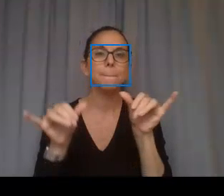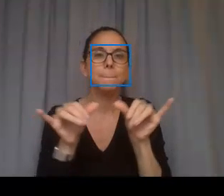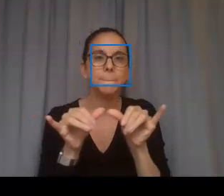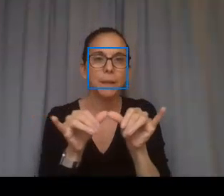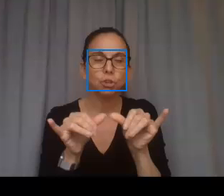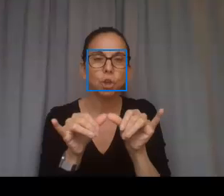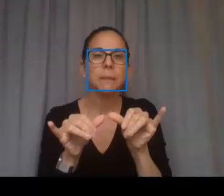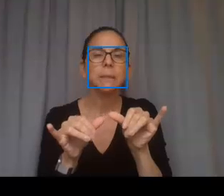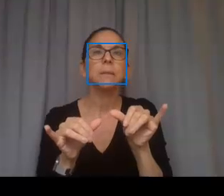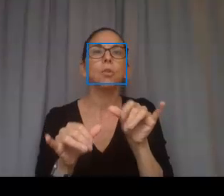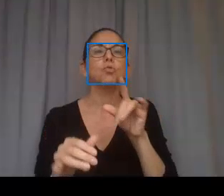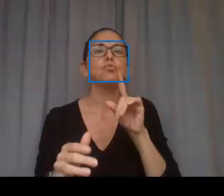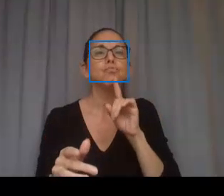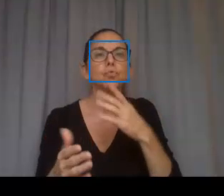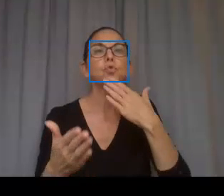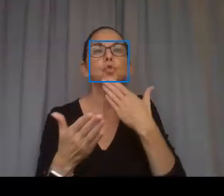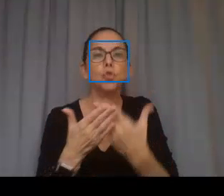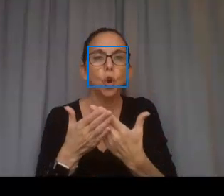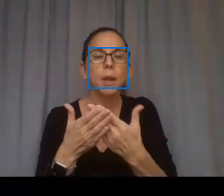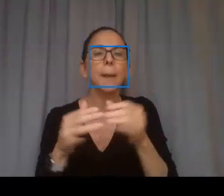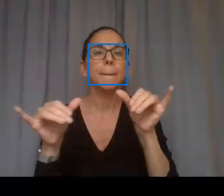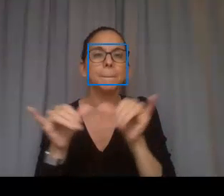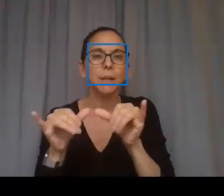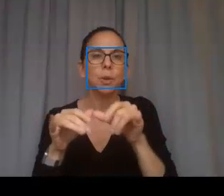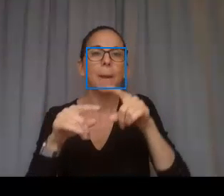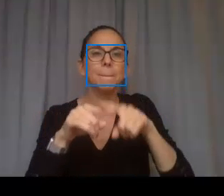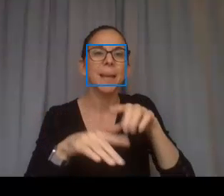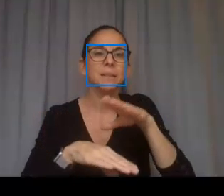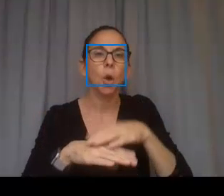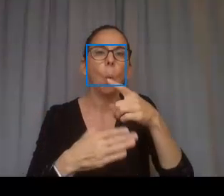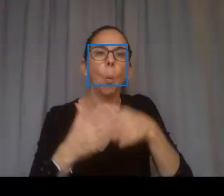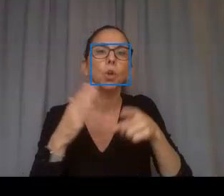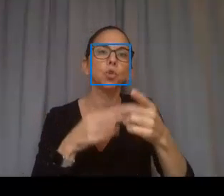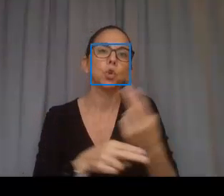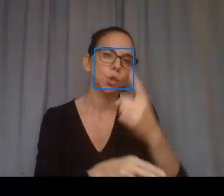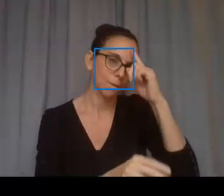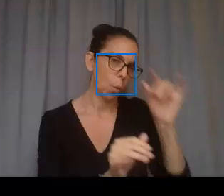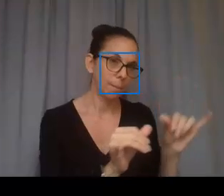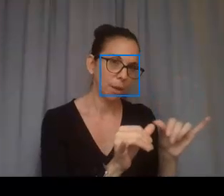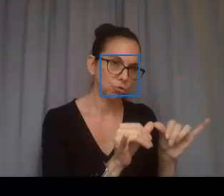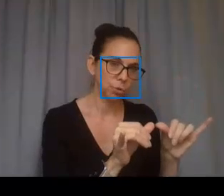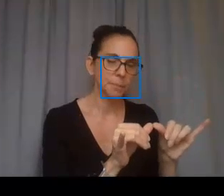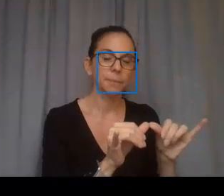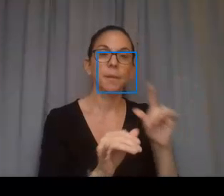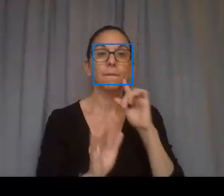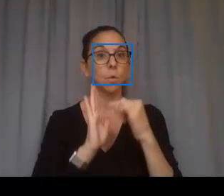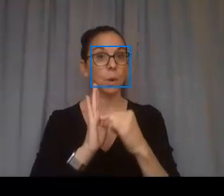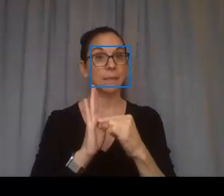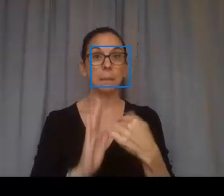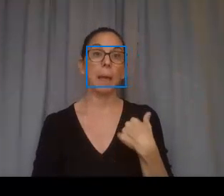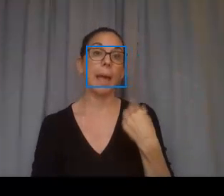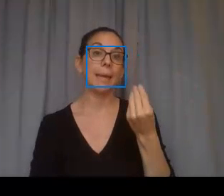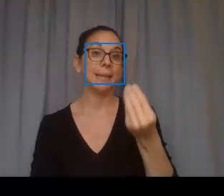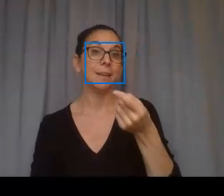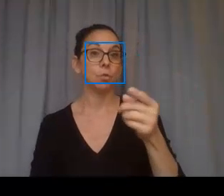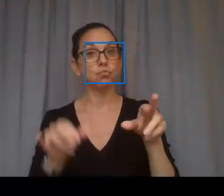are good measurements based on the instruments you've been given. Let's say, for example, that I give you